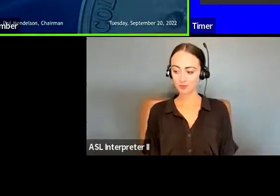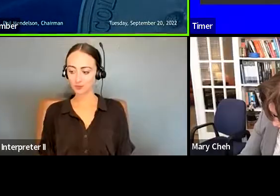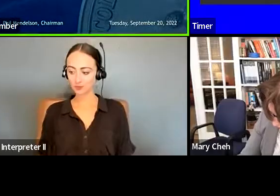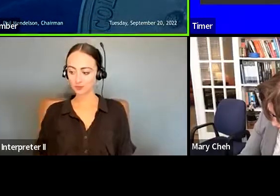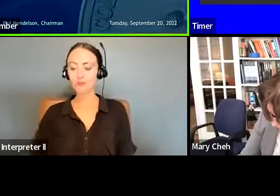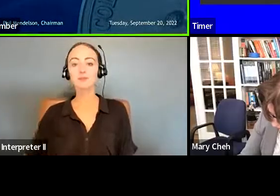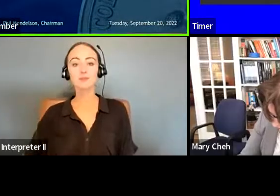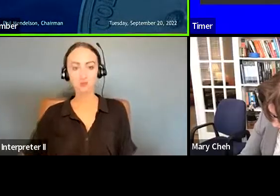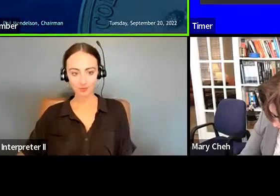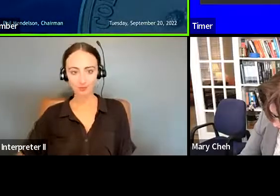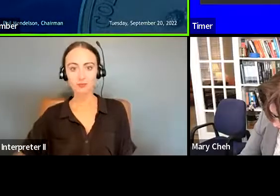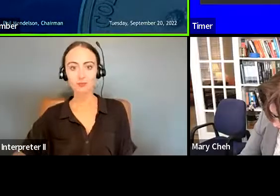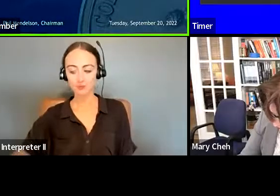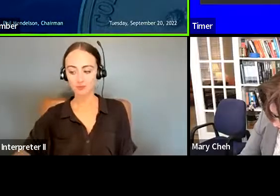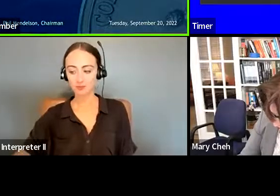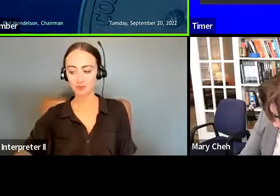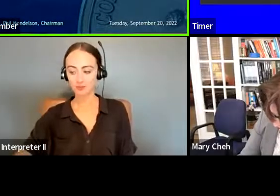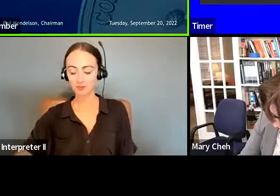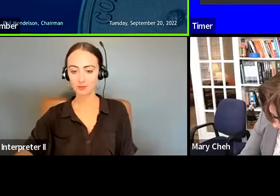Excellent.